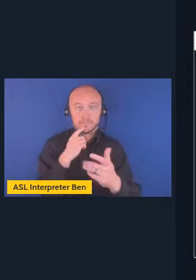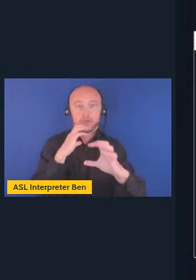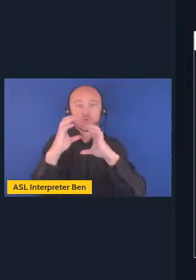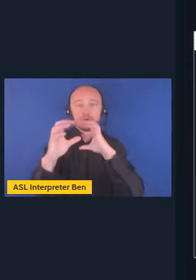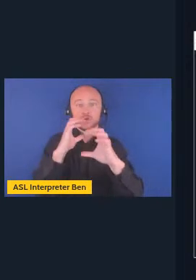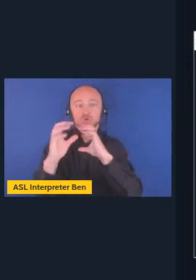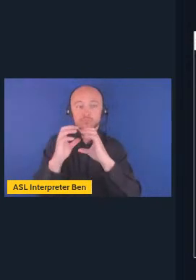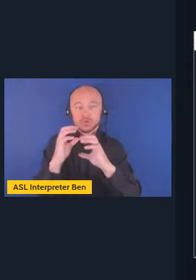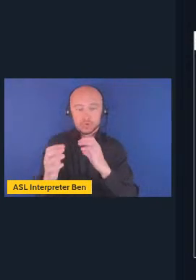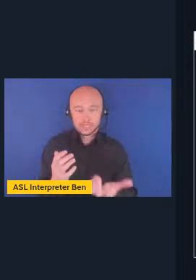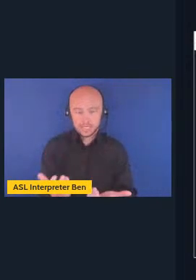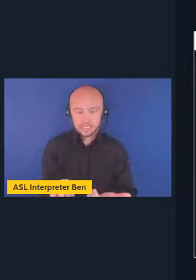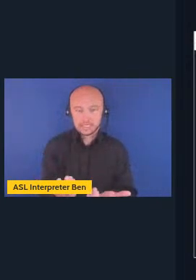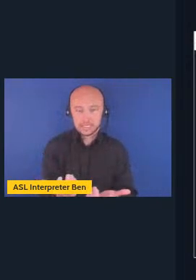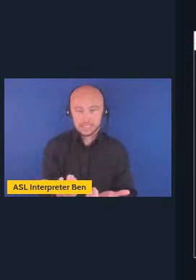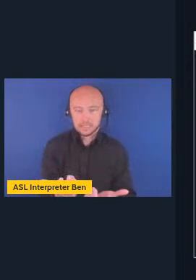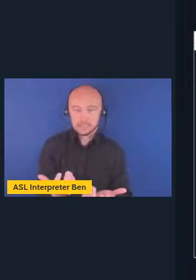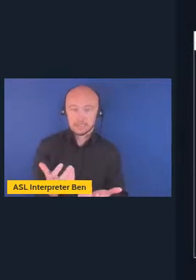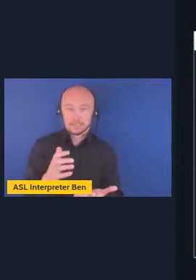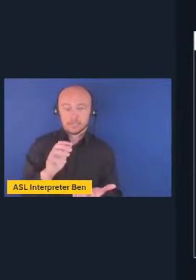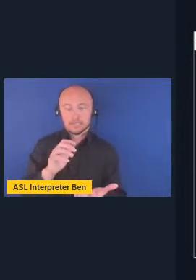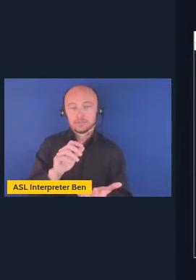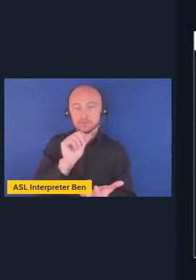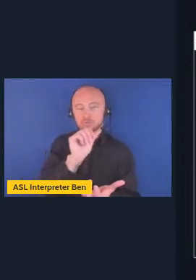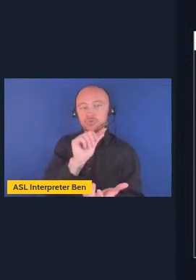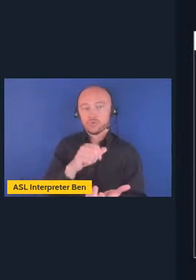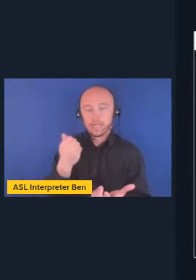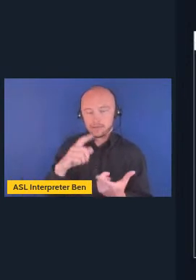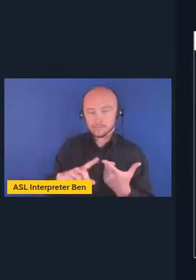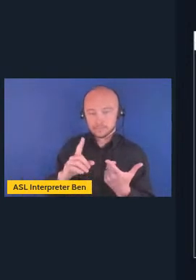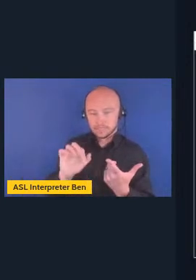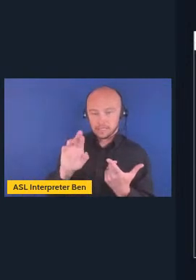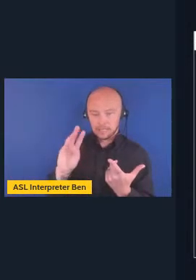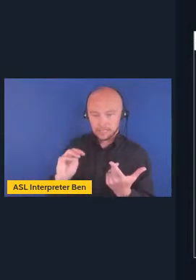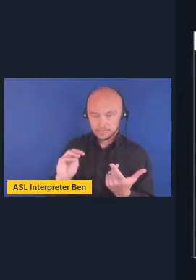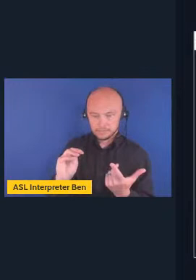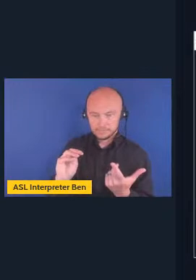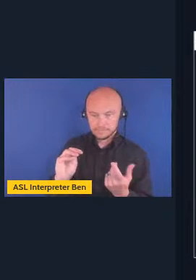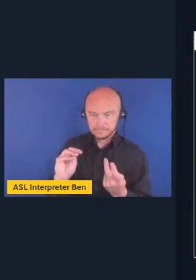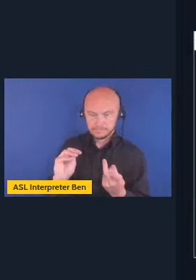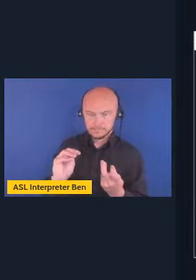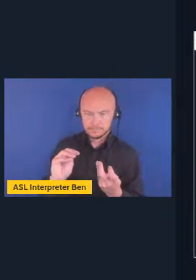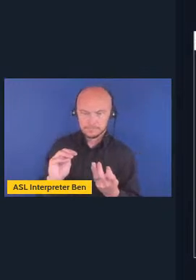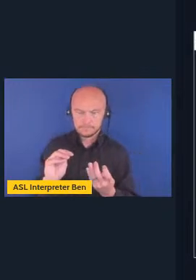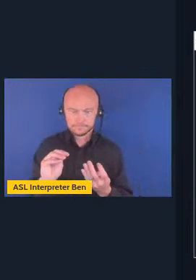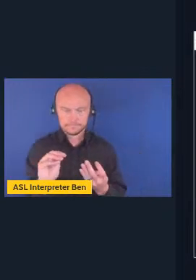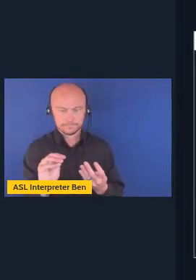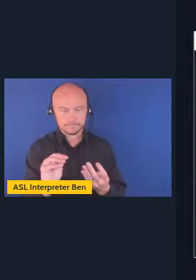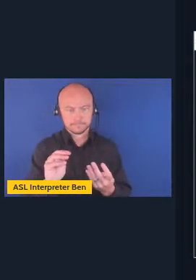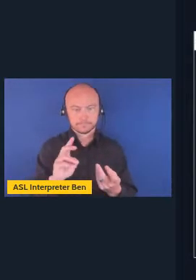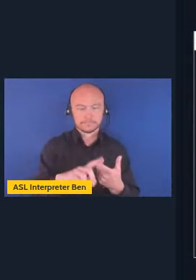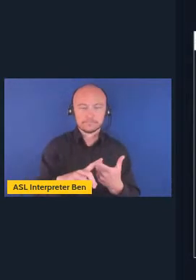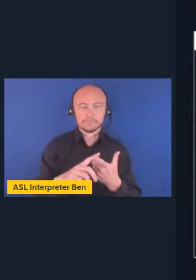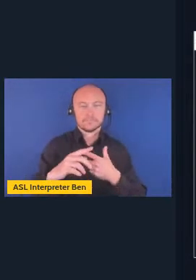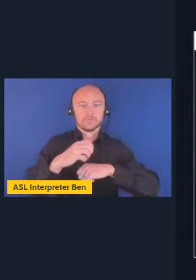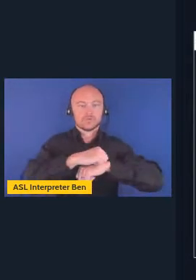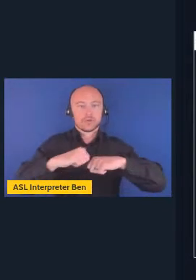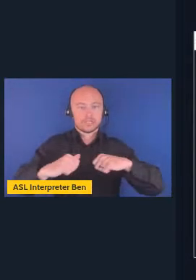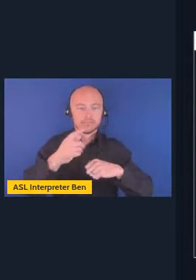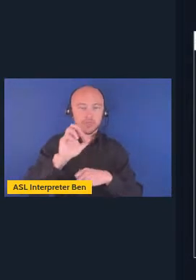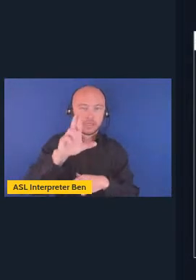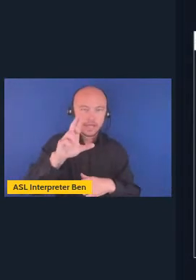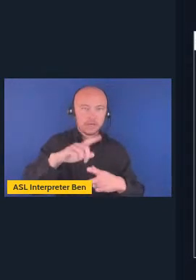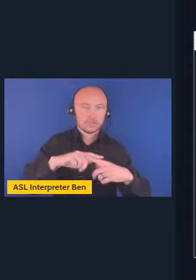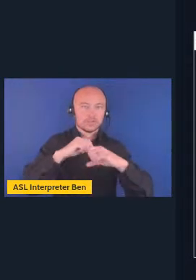communicating to the Amazon ECS control plane through transport layer security, that